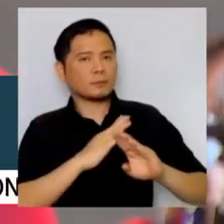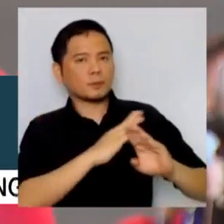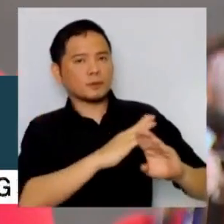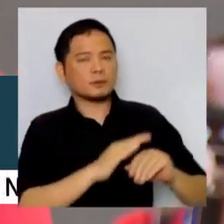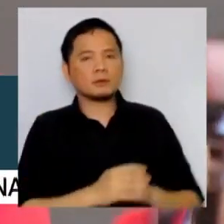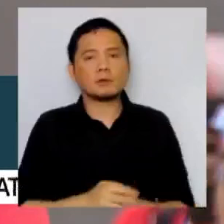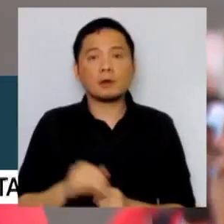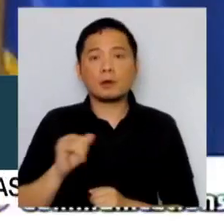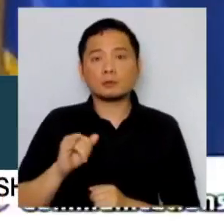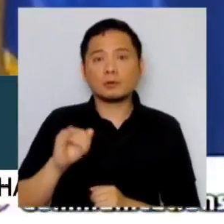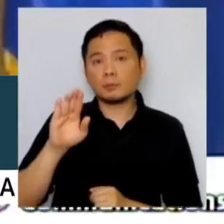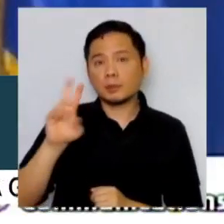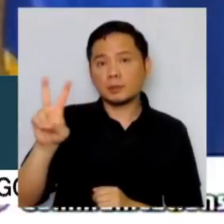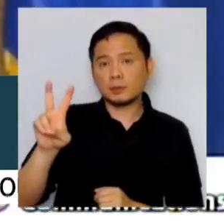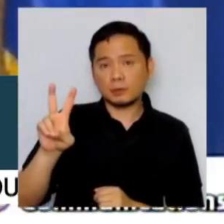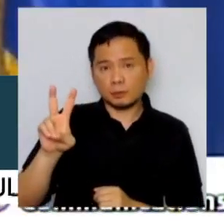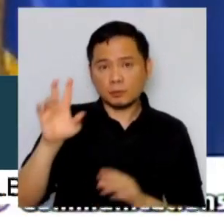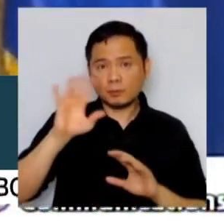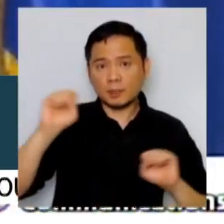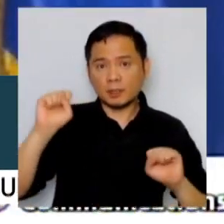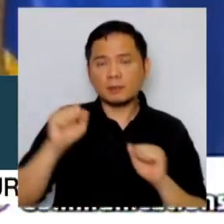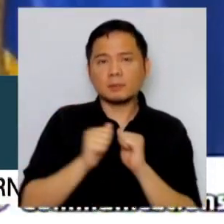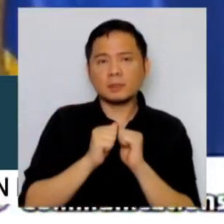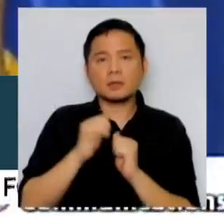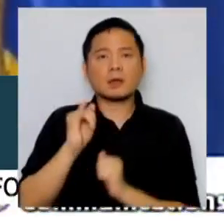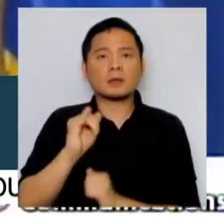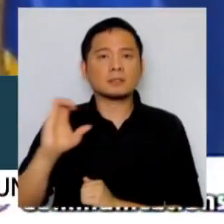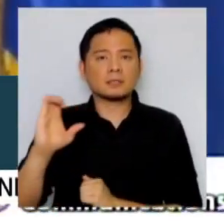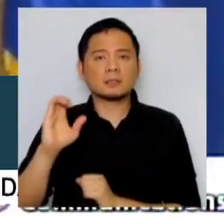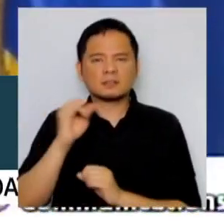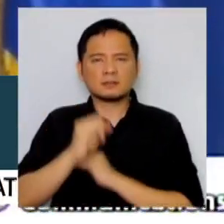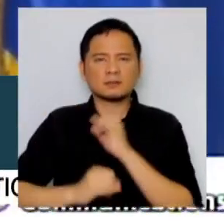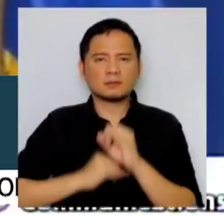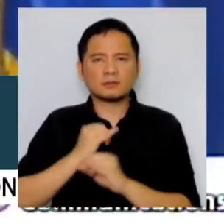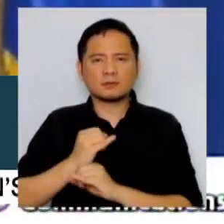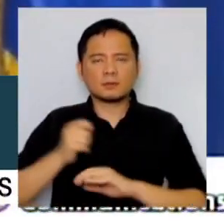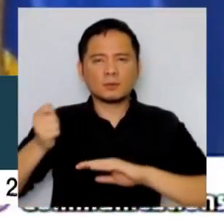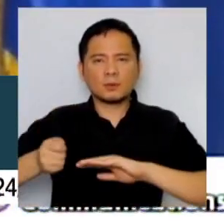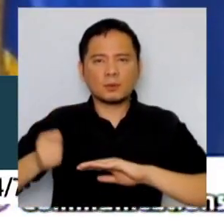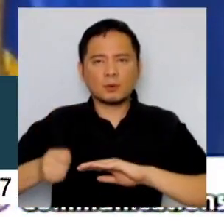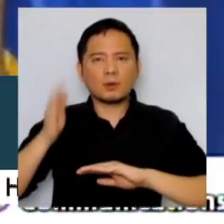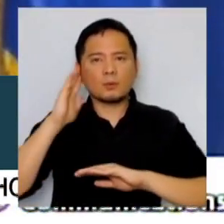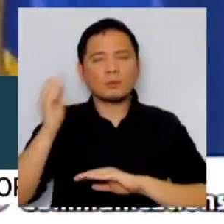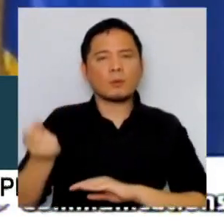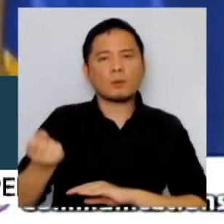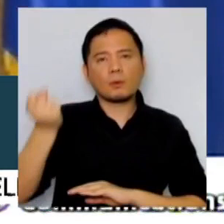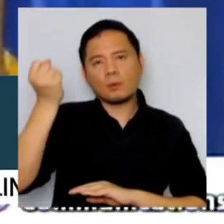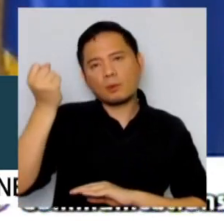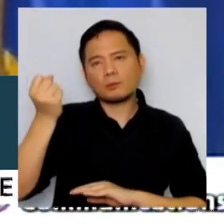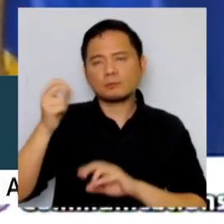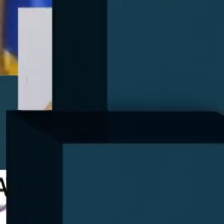Criminal Court, which may continue its suspended investigation on the government's bloody war on drugs.